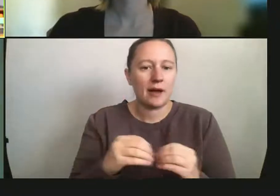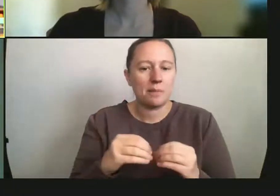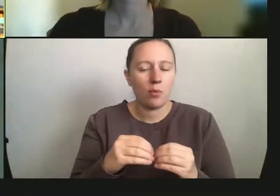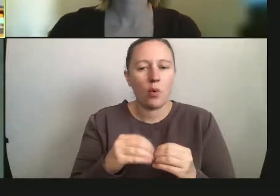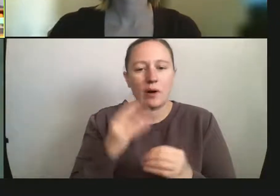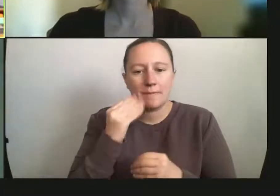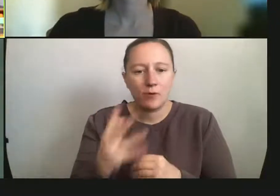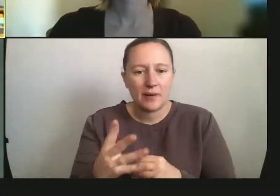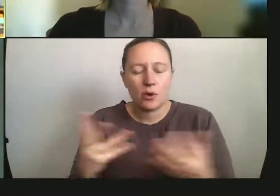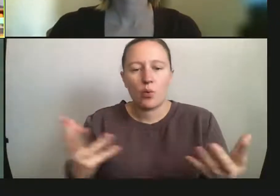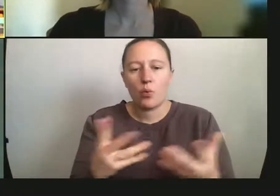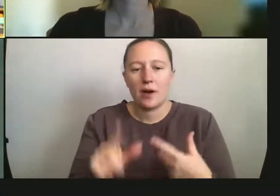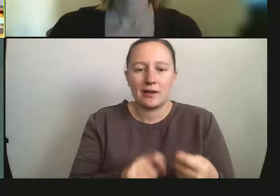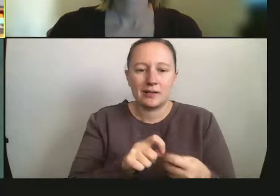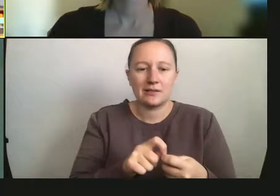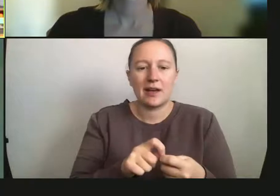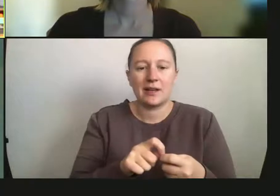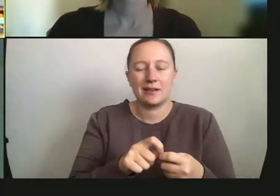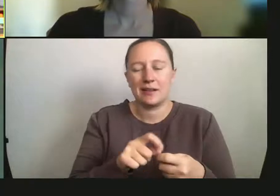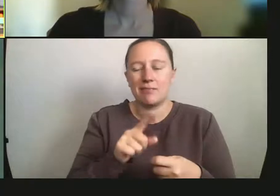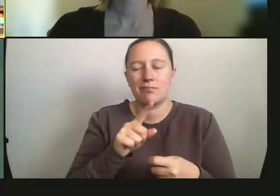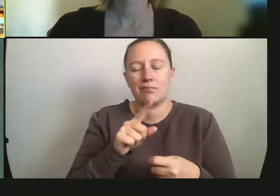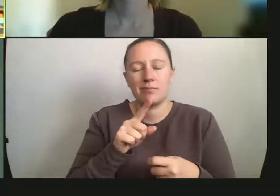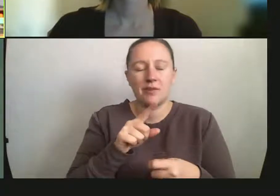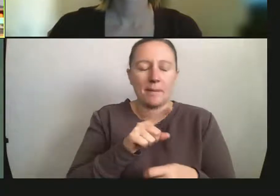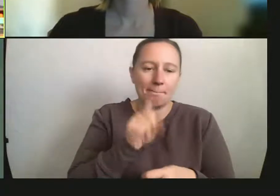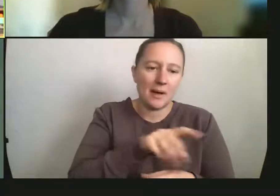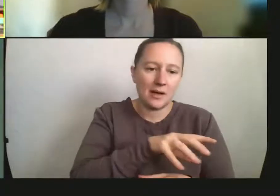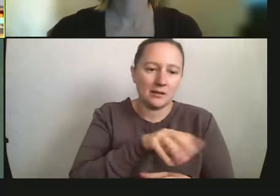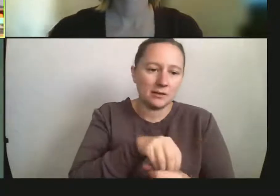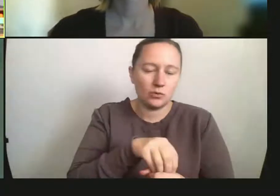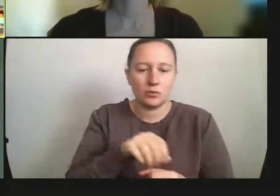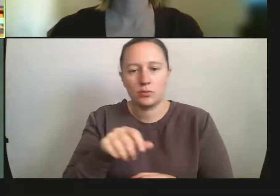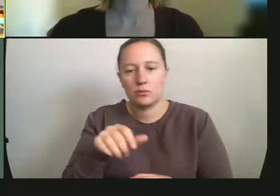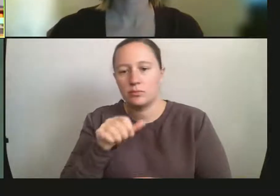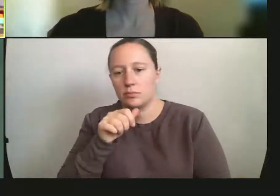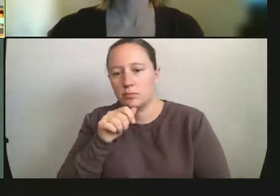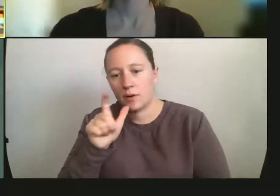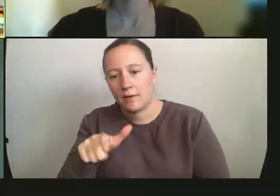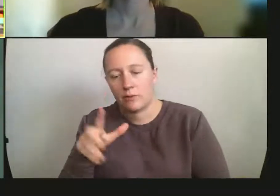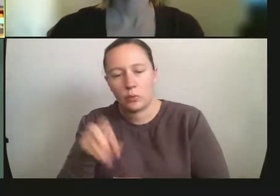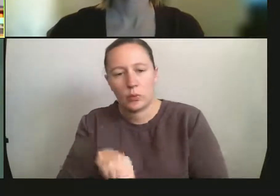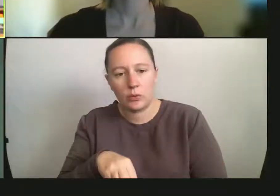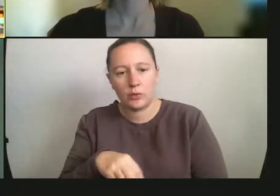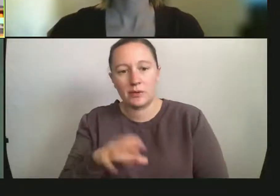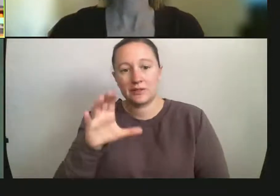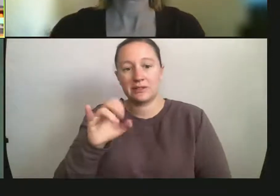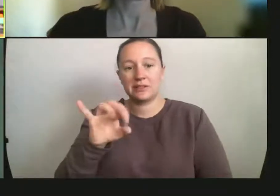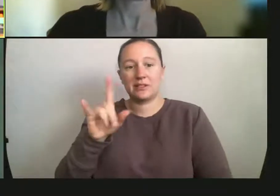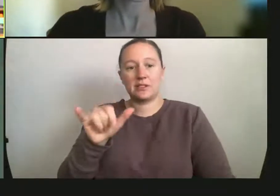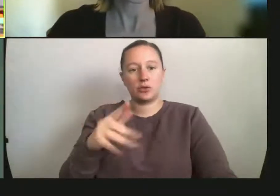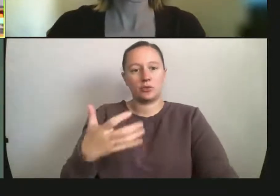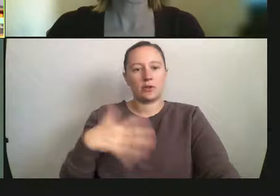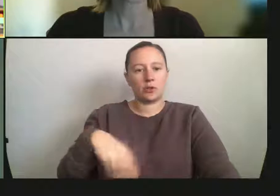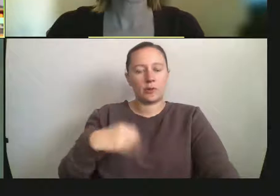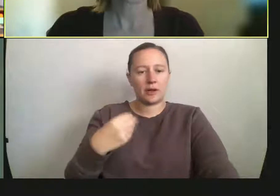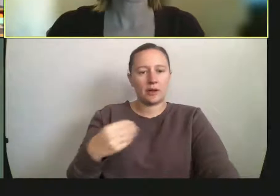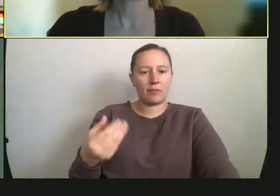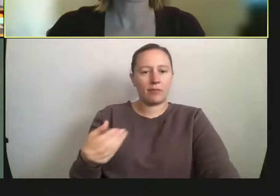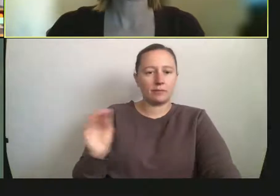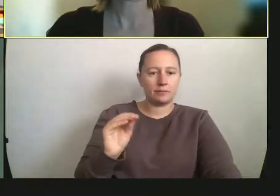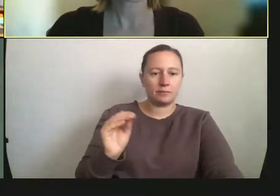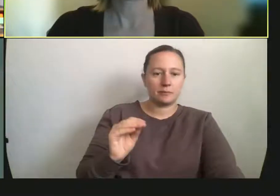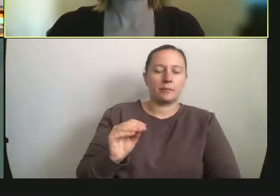on what exactly falls in and out of the policy. Cindy, did you want to add anything more about that? That